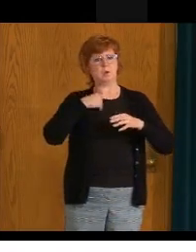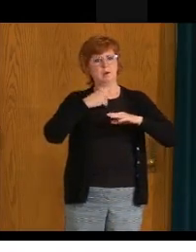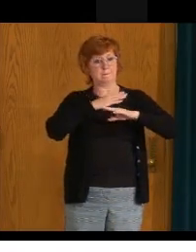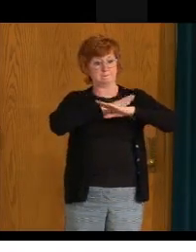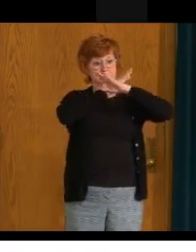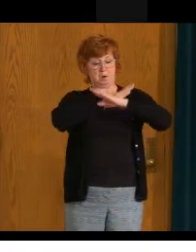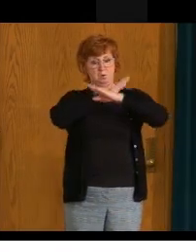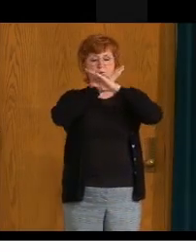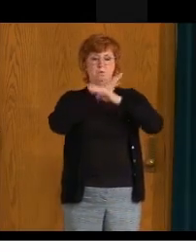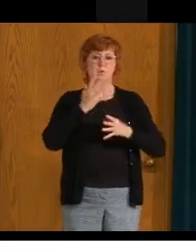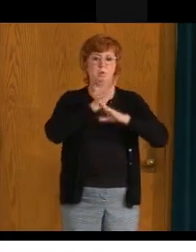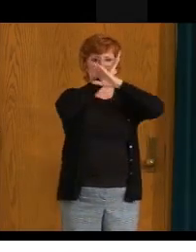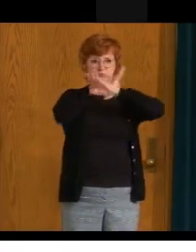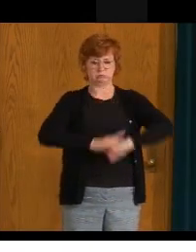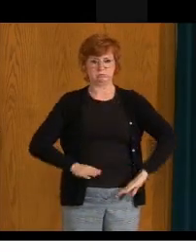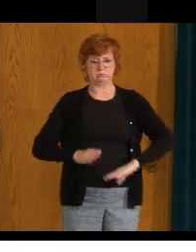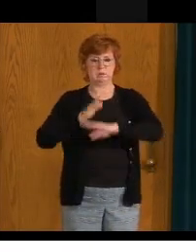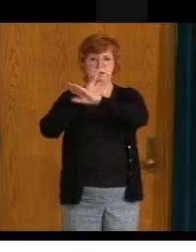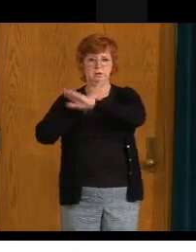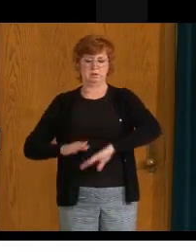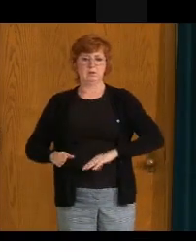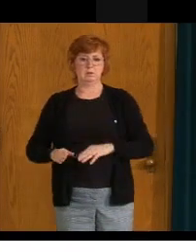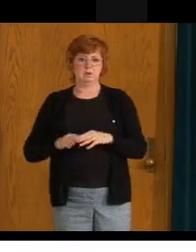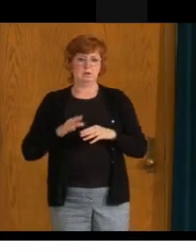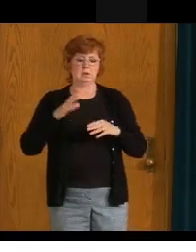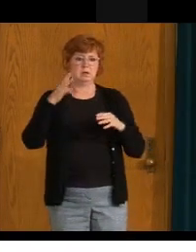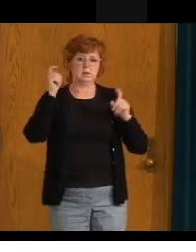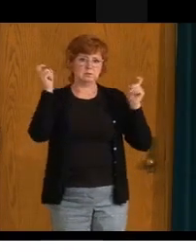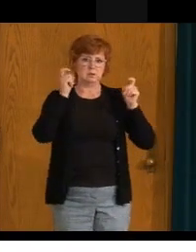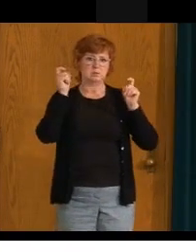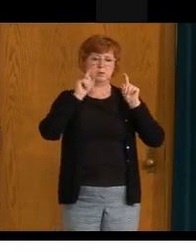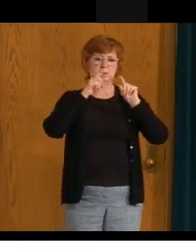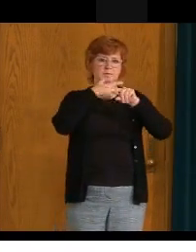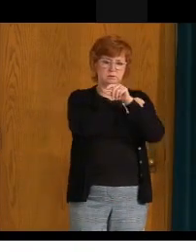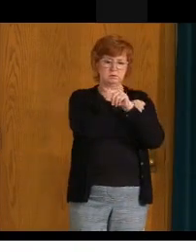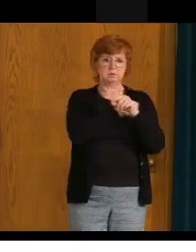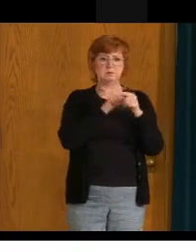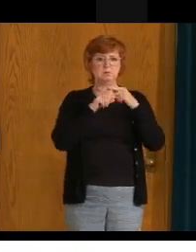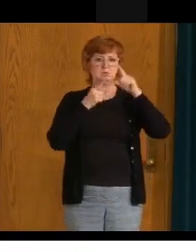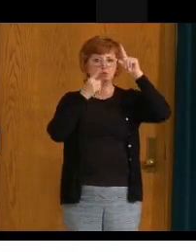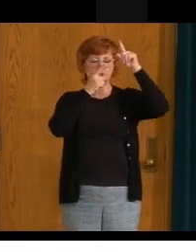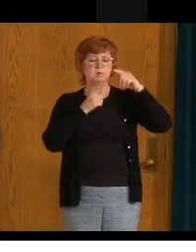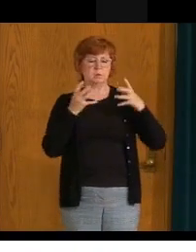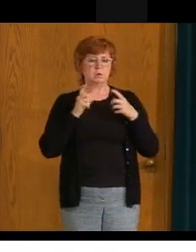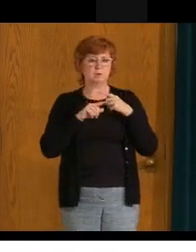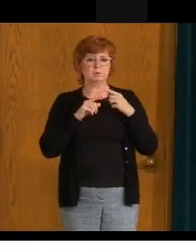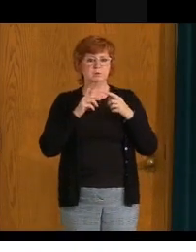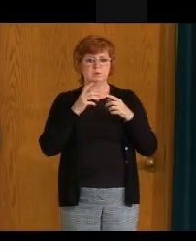celebrate vaccines and show how they can save lives and get us back to normal.